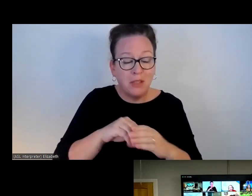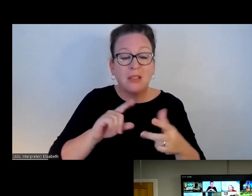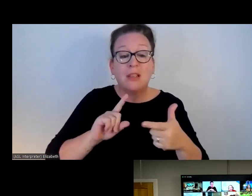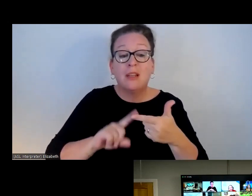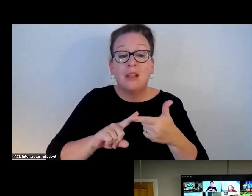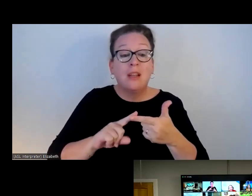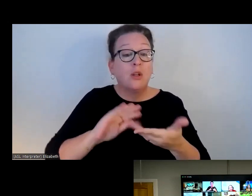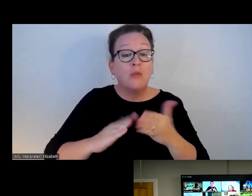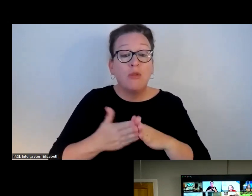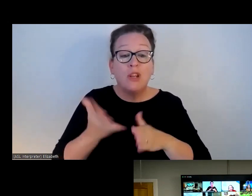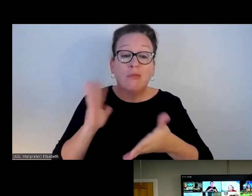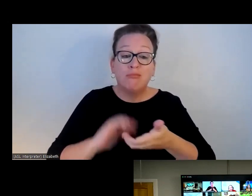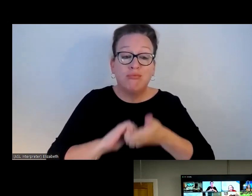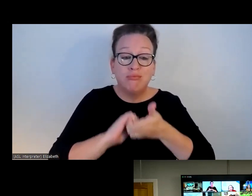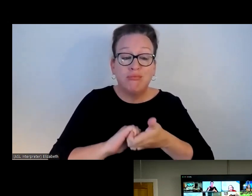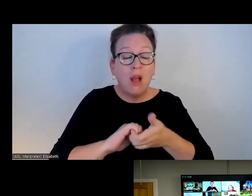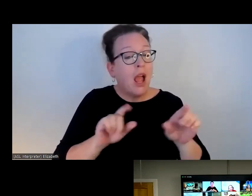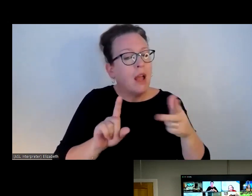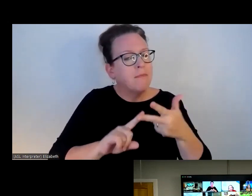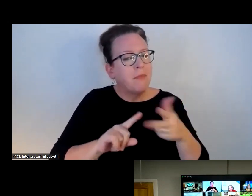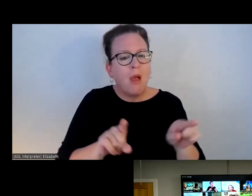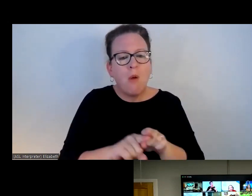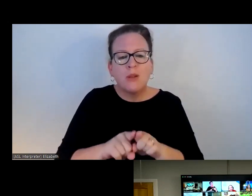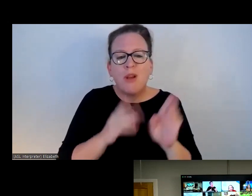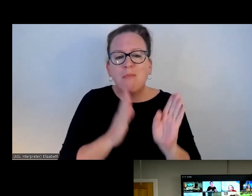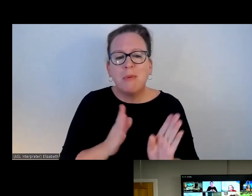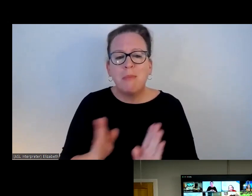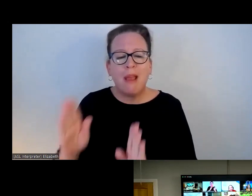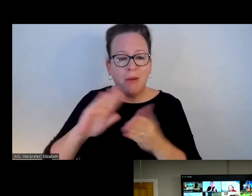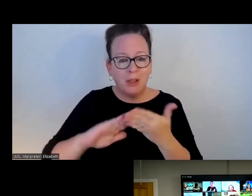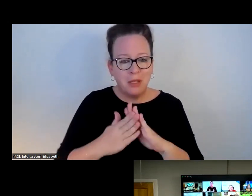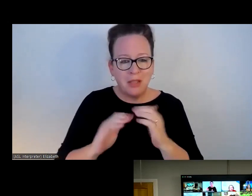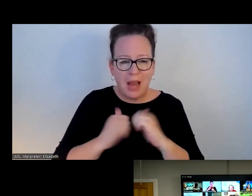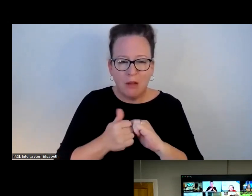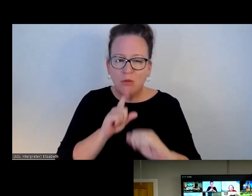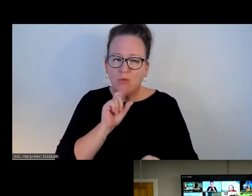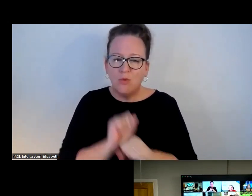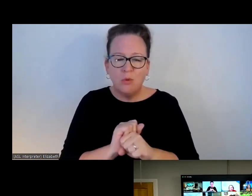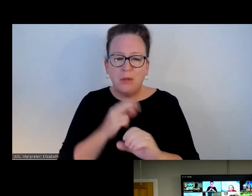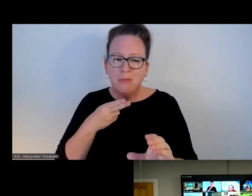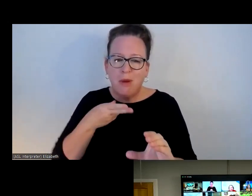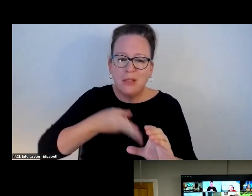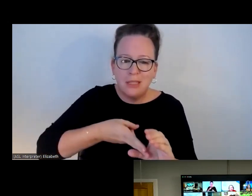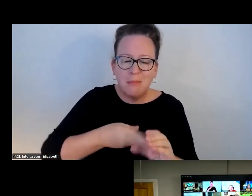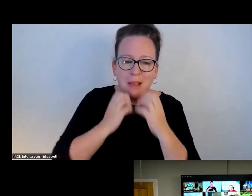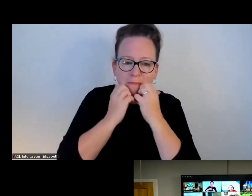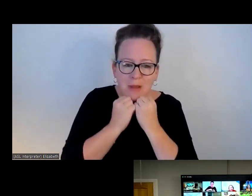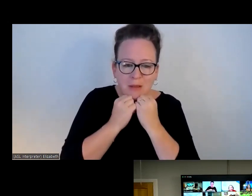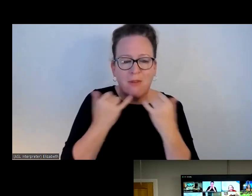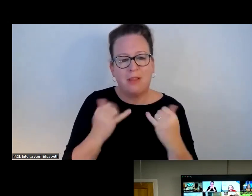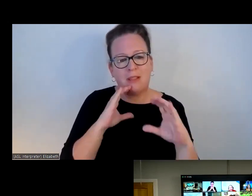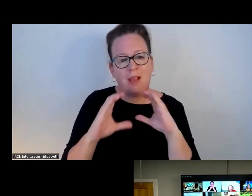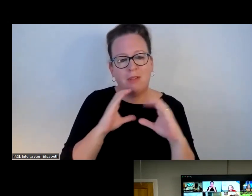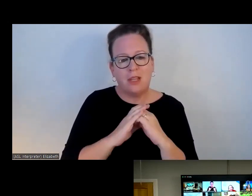preparing communities for how to meaningfully engage in these conversations? What are we asking them